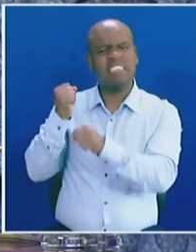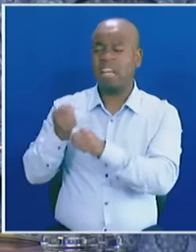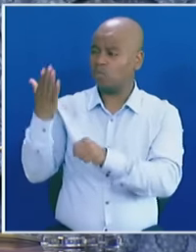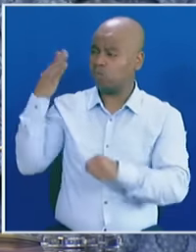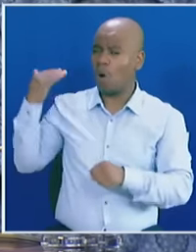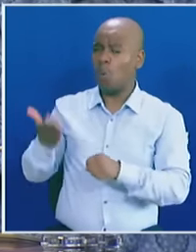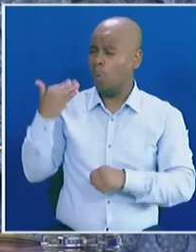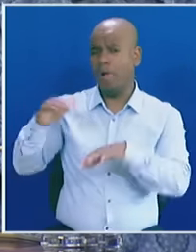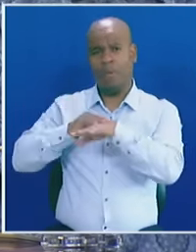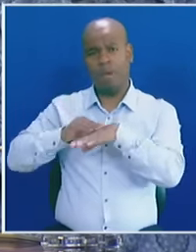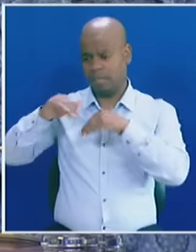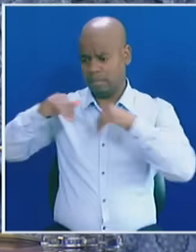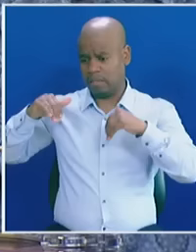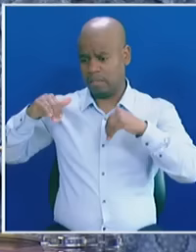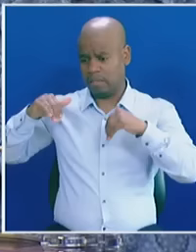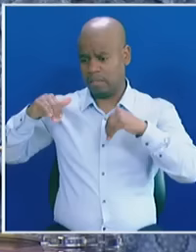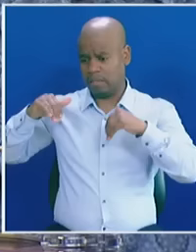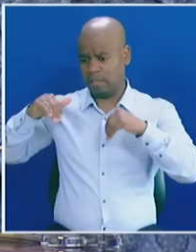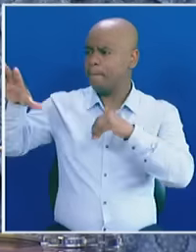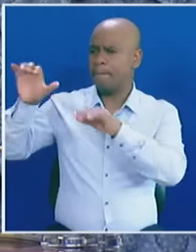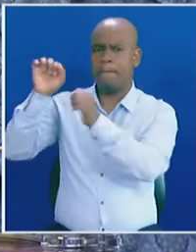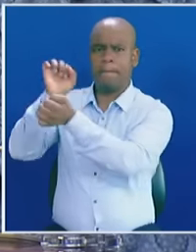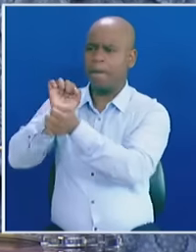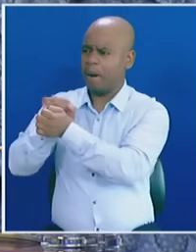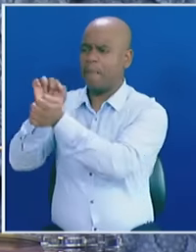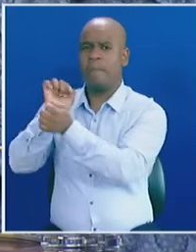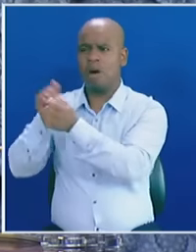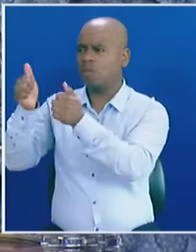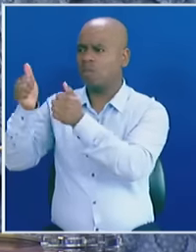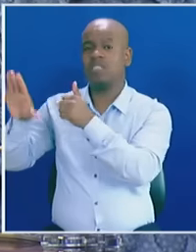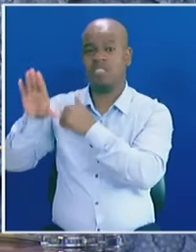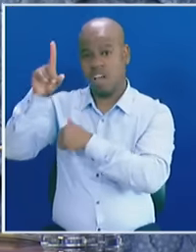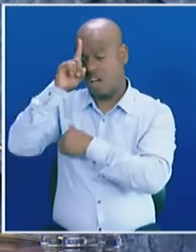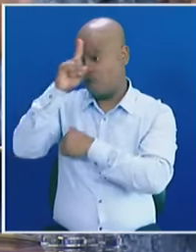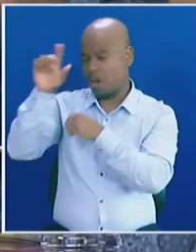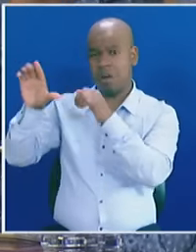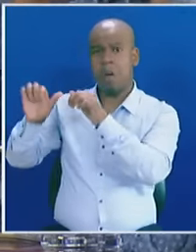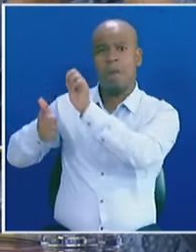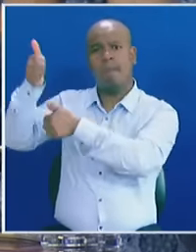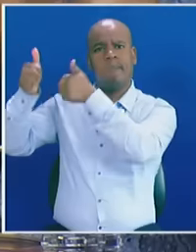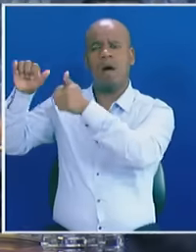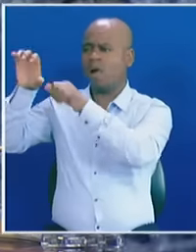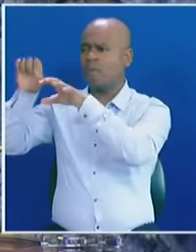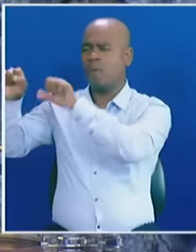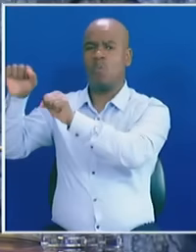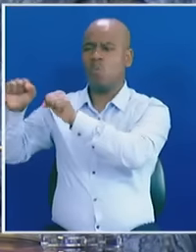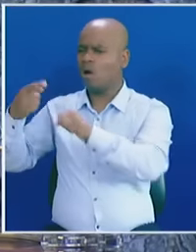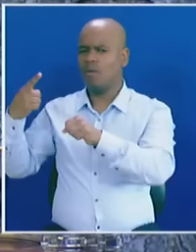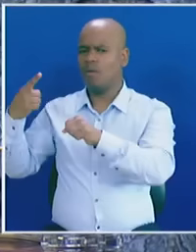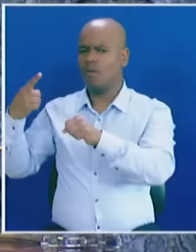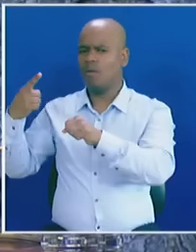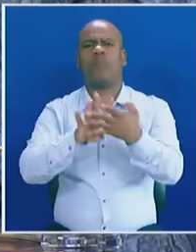apartheid took our leaders to long-term imprisonment on cooked up charges of treasons and the